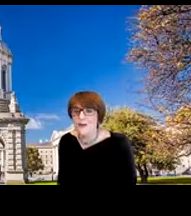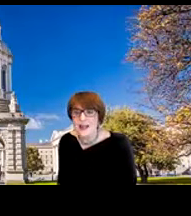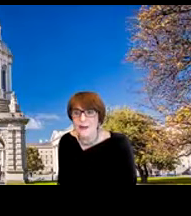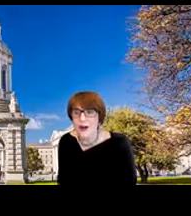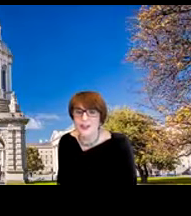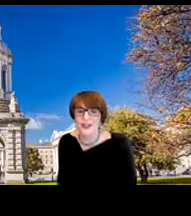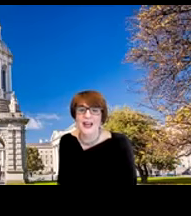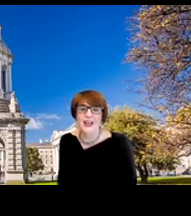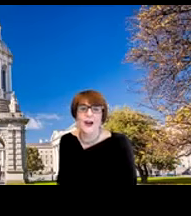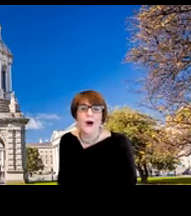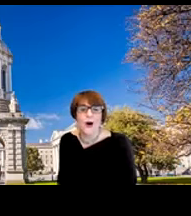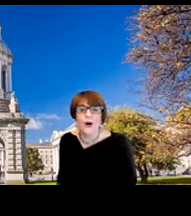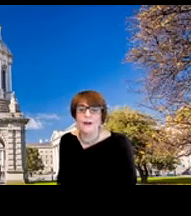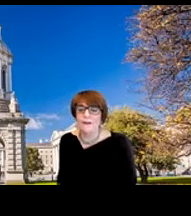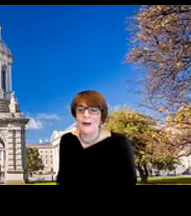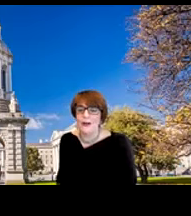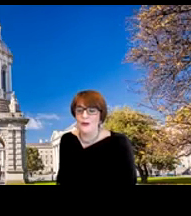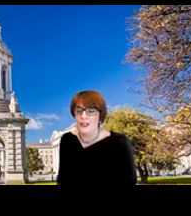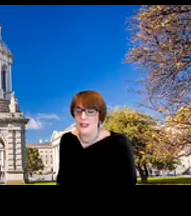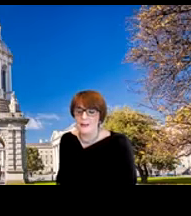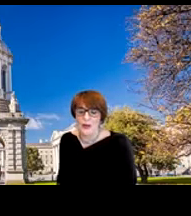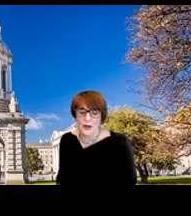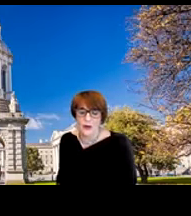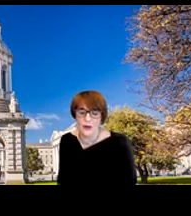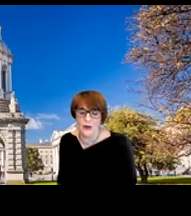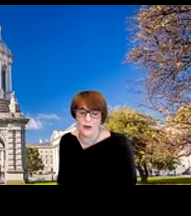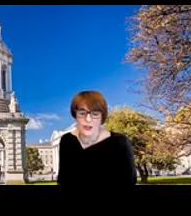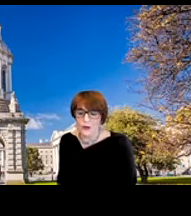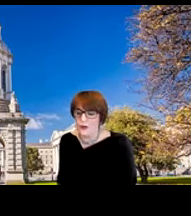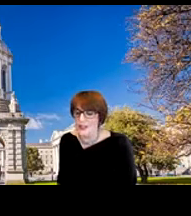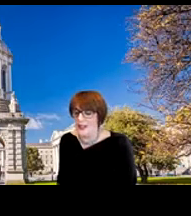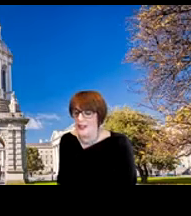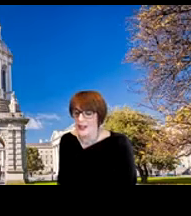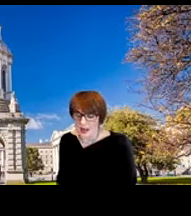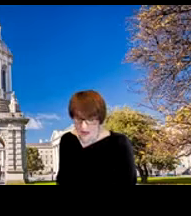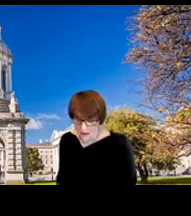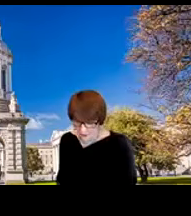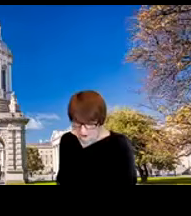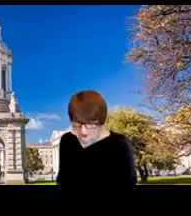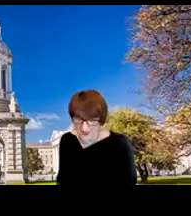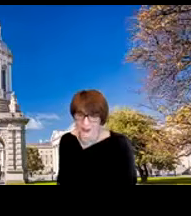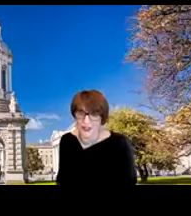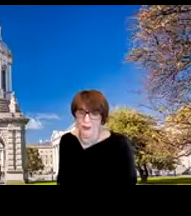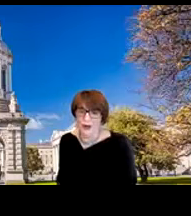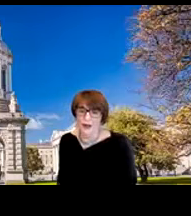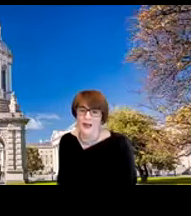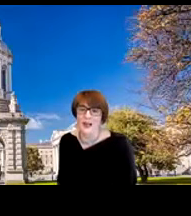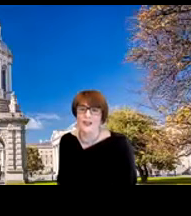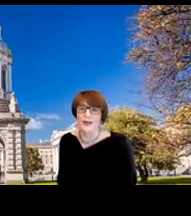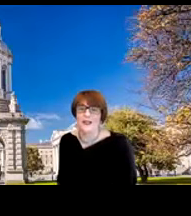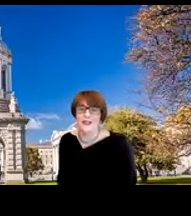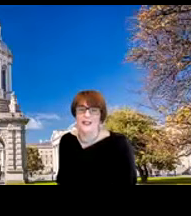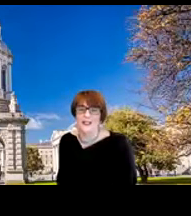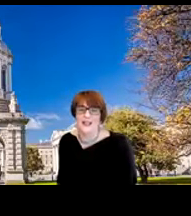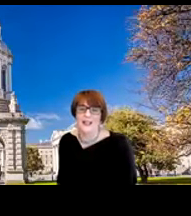I really want to thank all of my own team who were so critical with respect to this work and